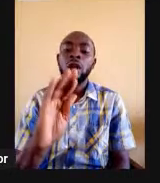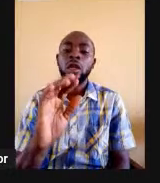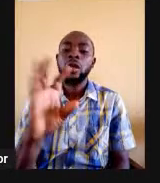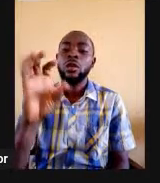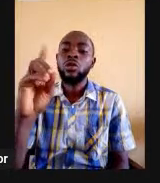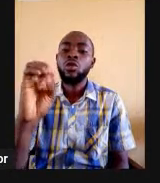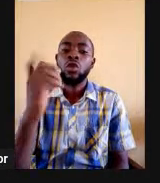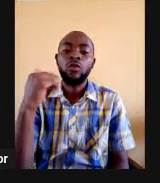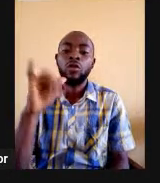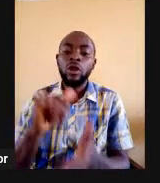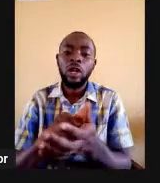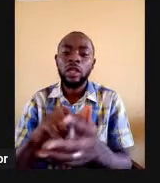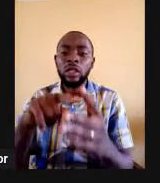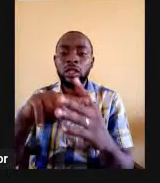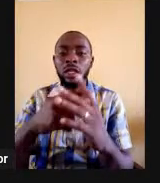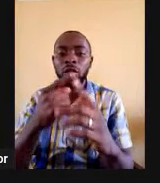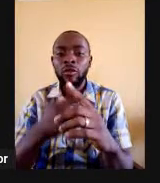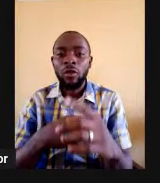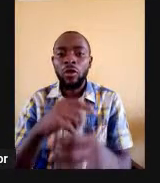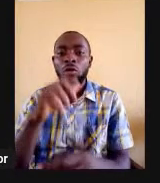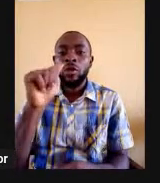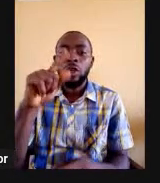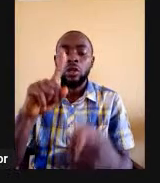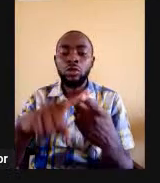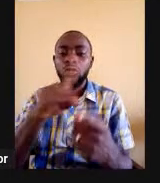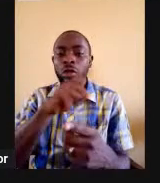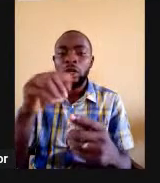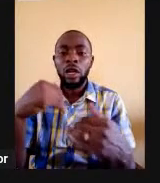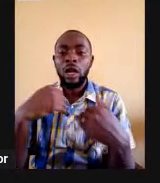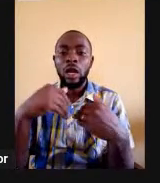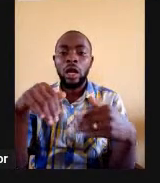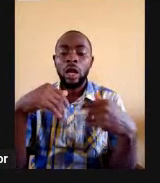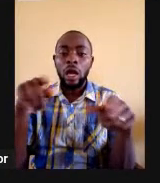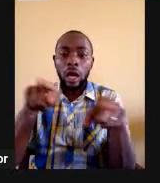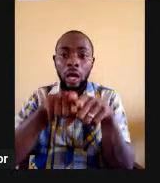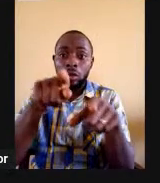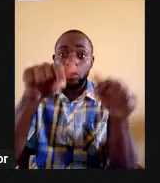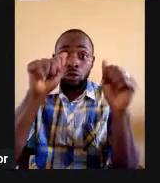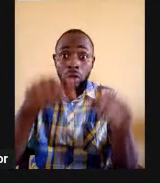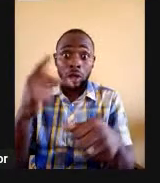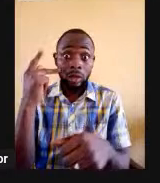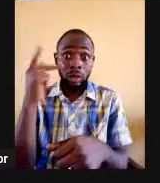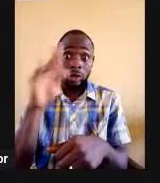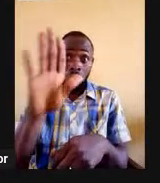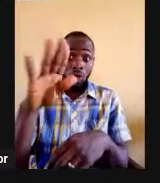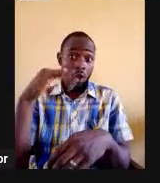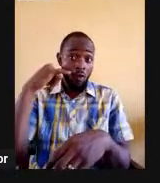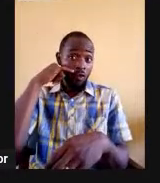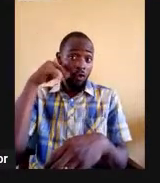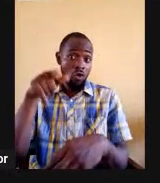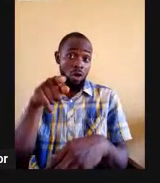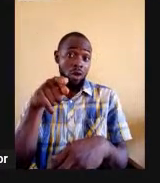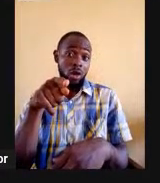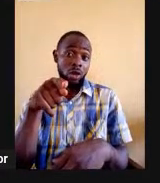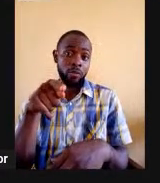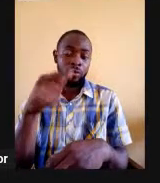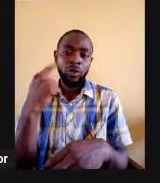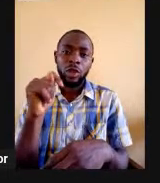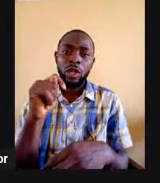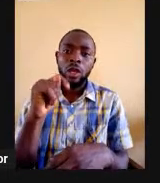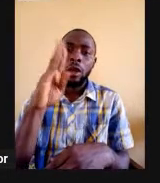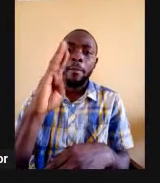So as you can see on your screen, the binary code for A is